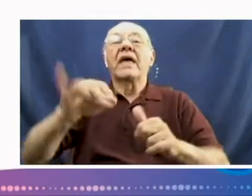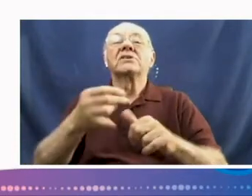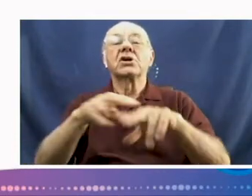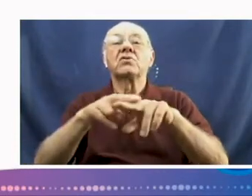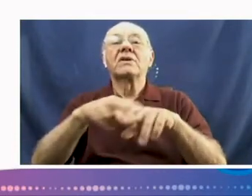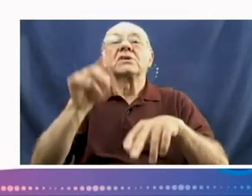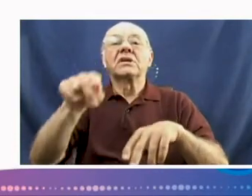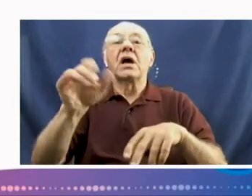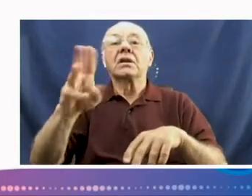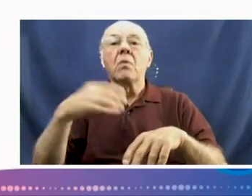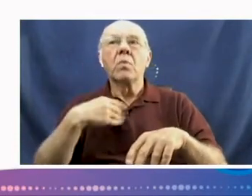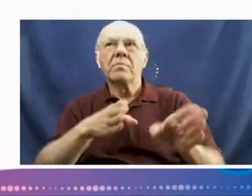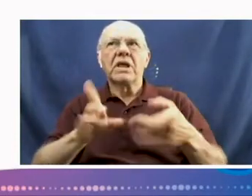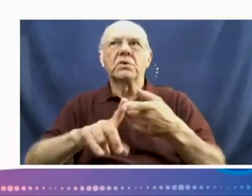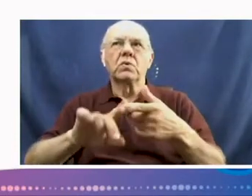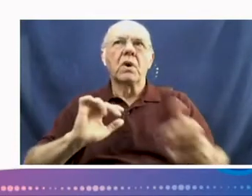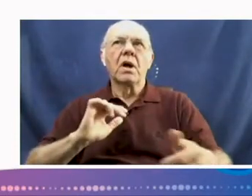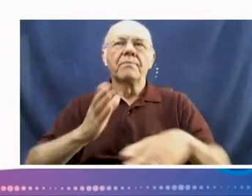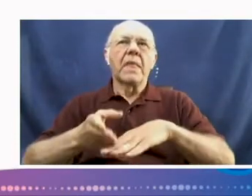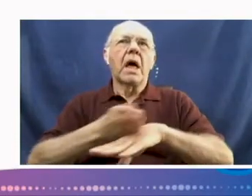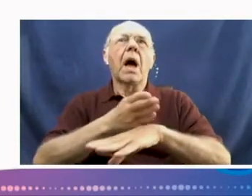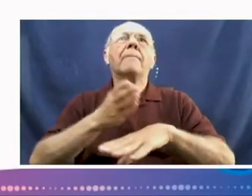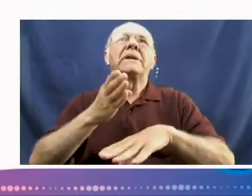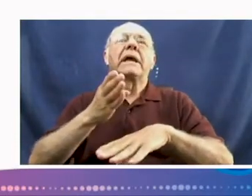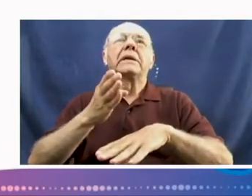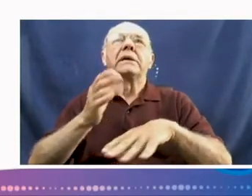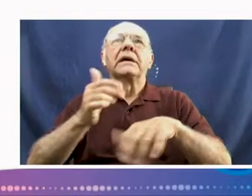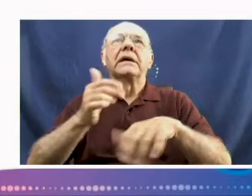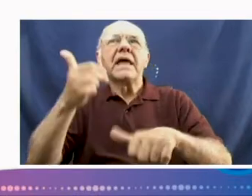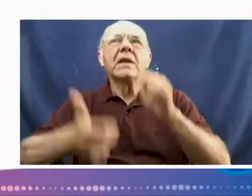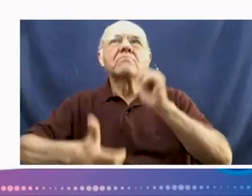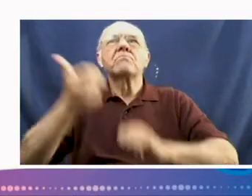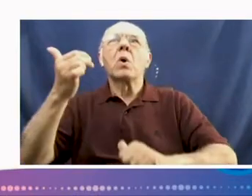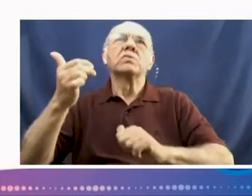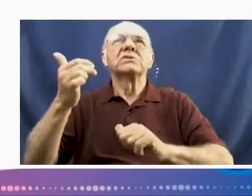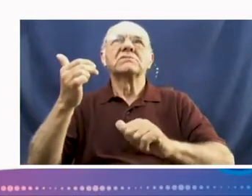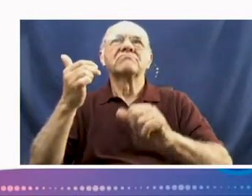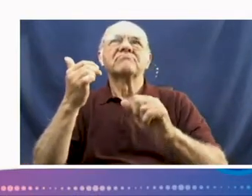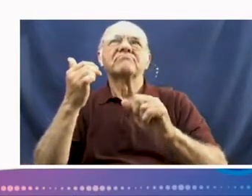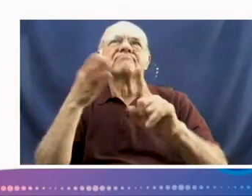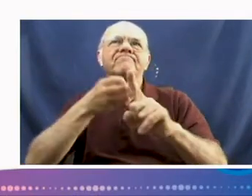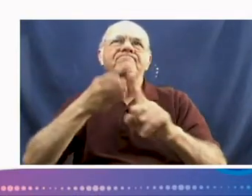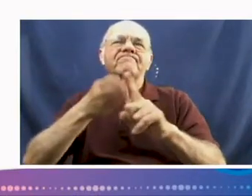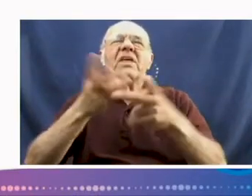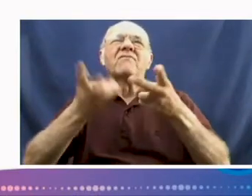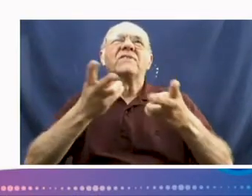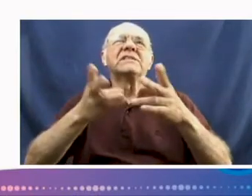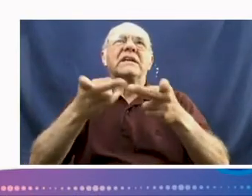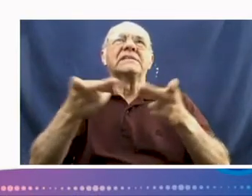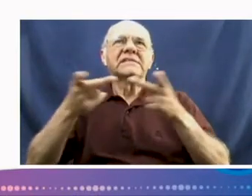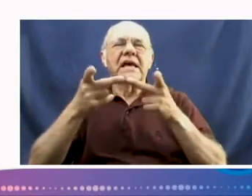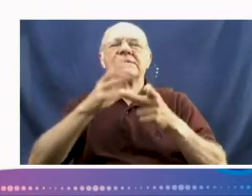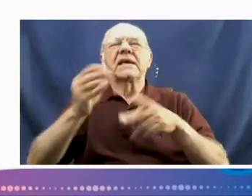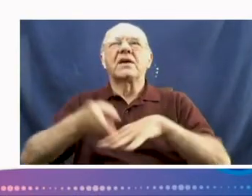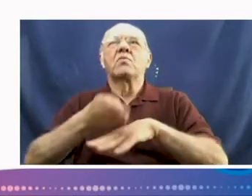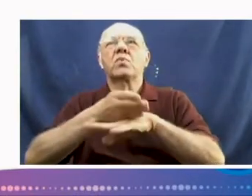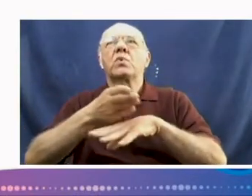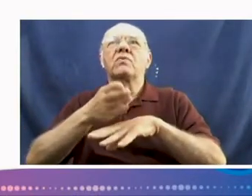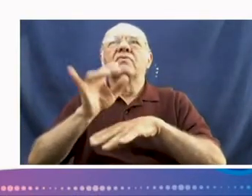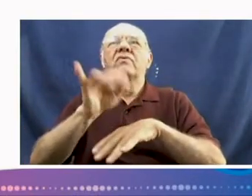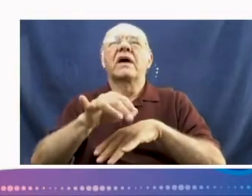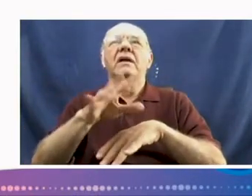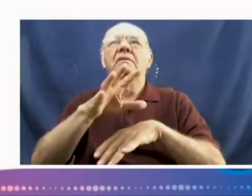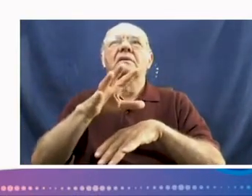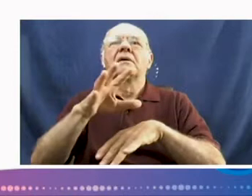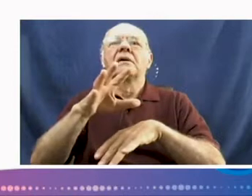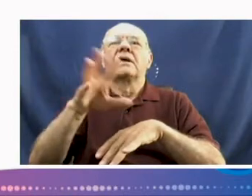planning to update the 10 most visited sites first, and the next version of Accessing Online and Accessing Mobile App will be